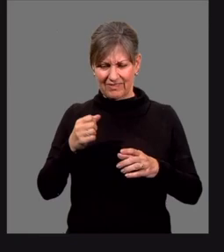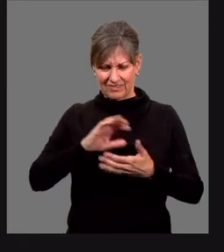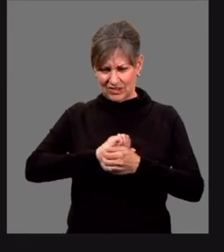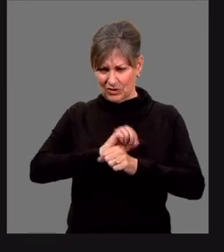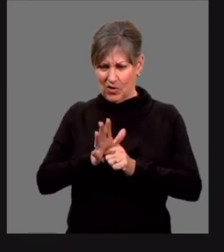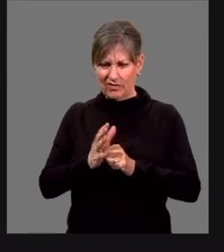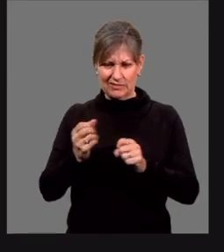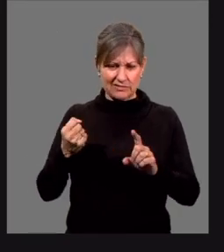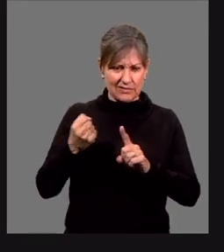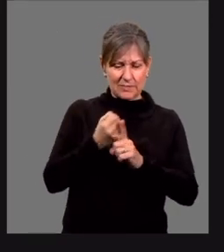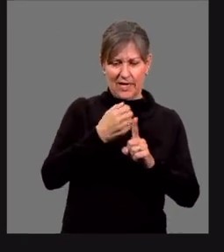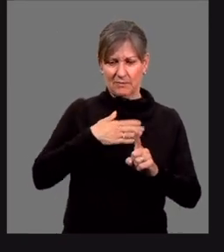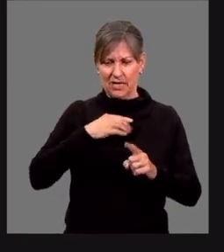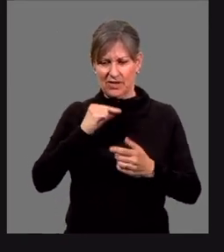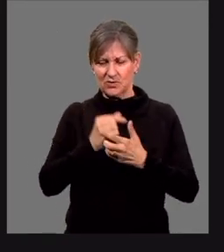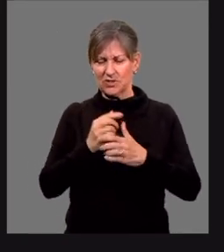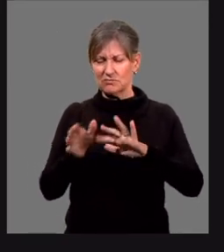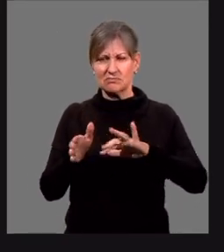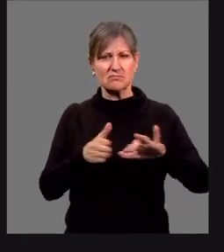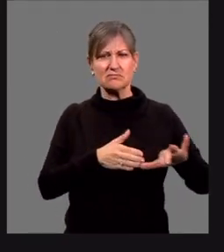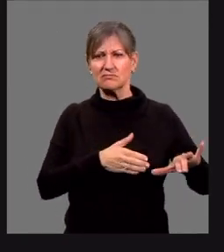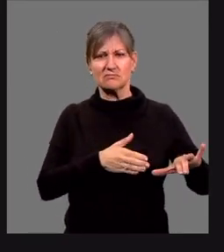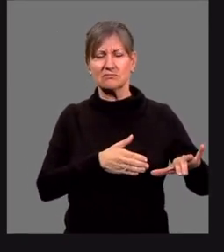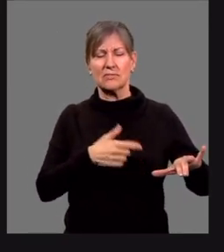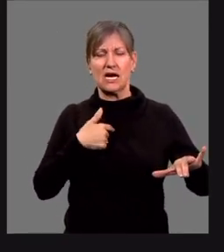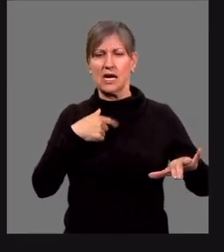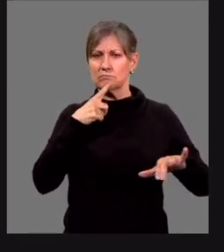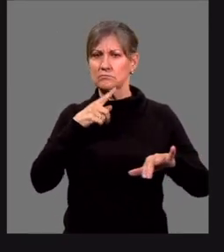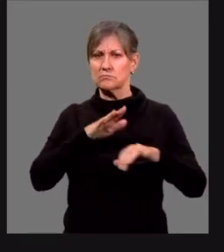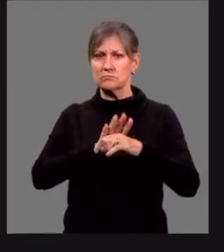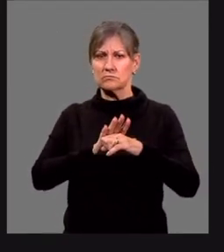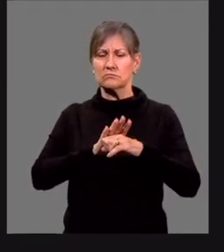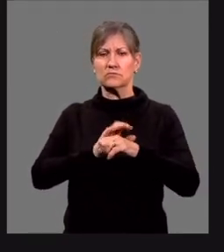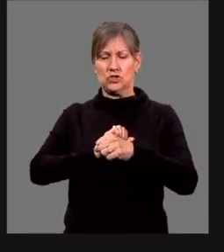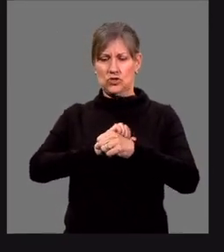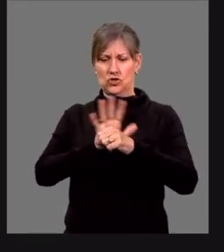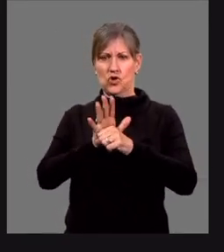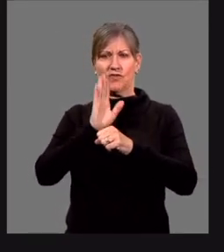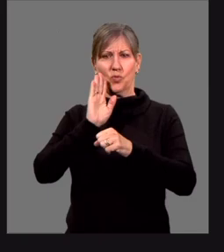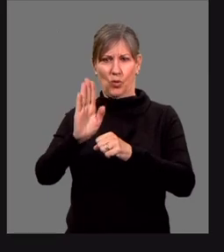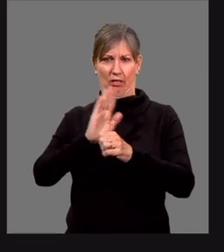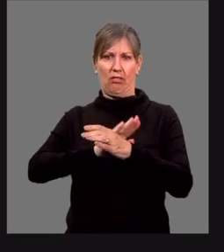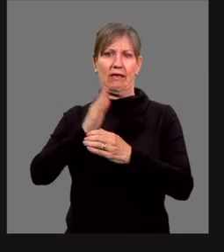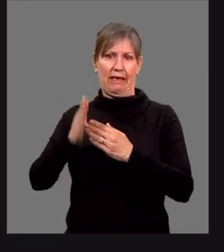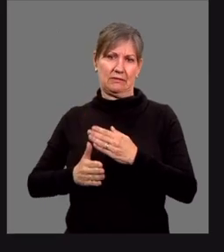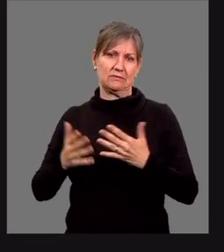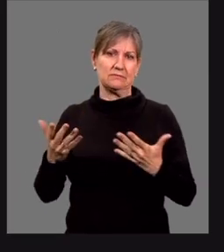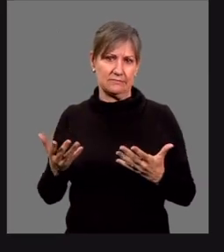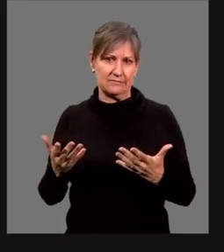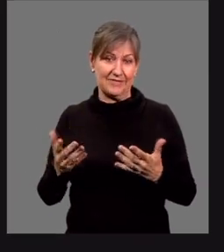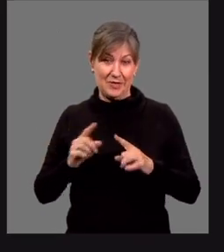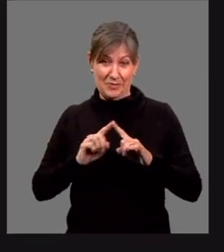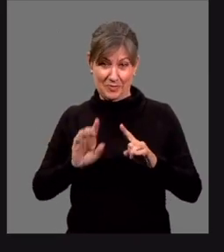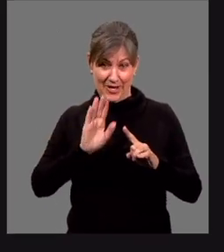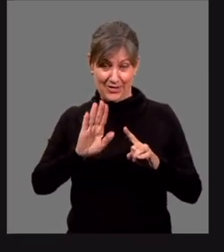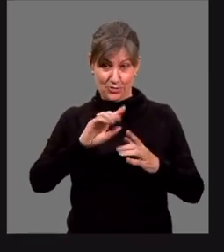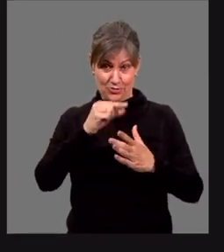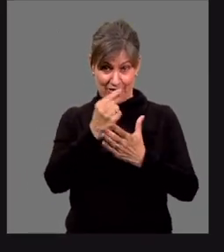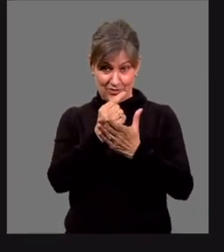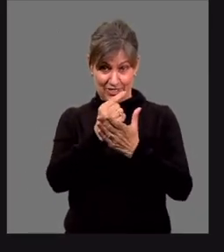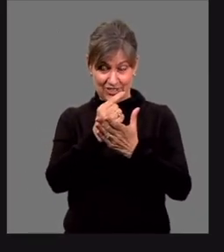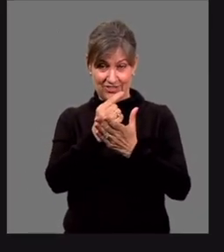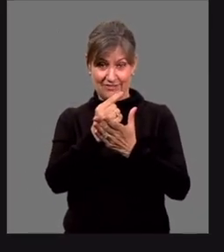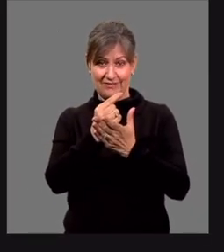COVID has had on your graduation. I assure you, COVID will end, but your